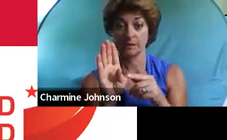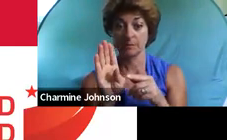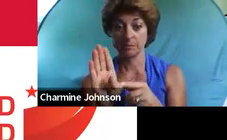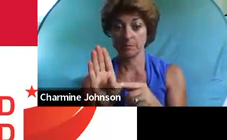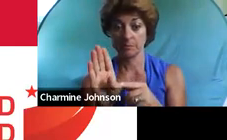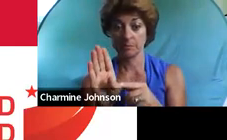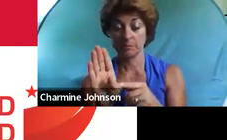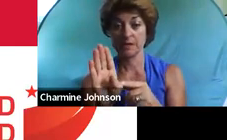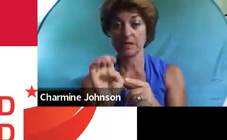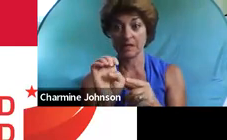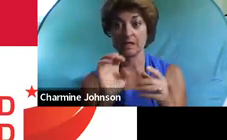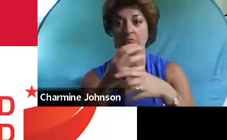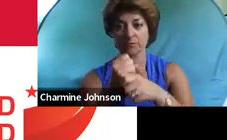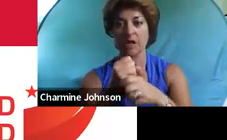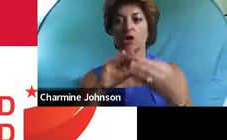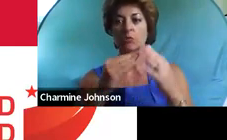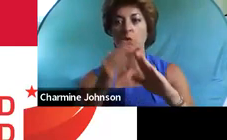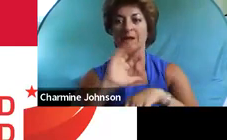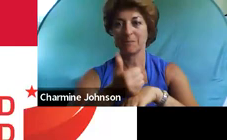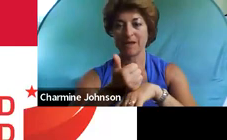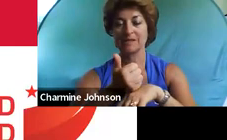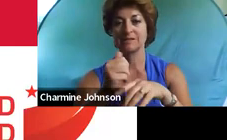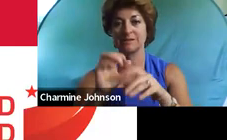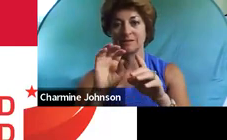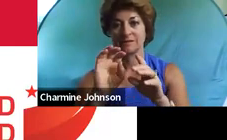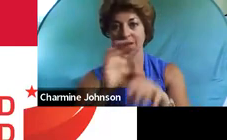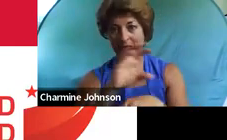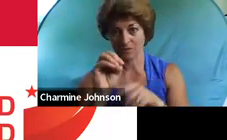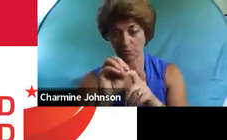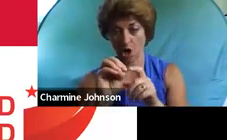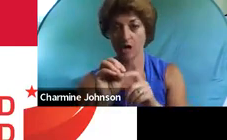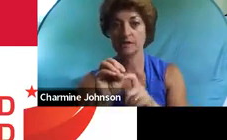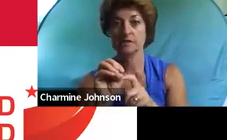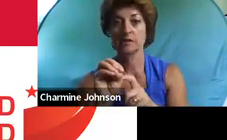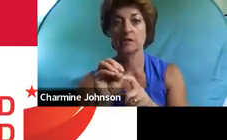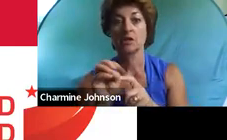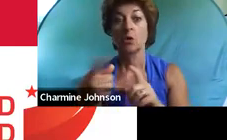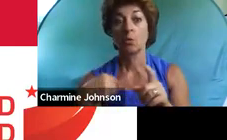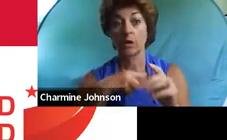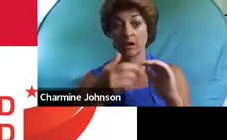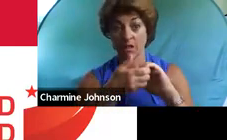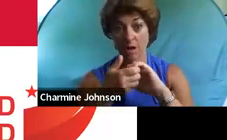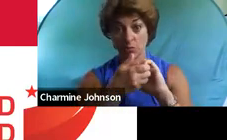community-based enterprise, and the company's name is Wellcentric. We collaborated